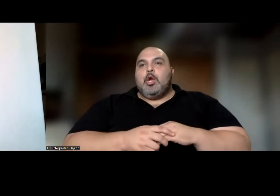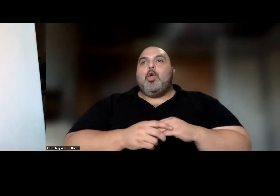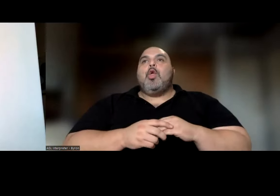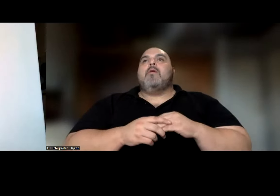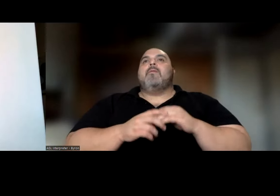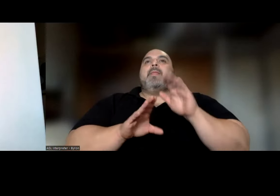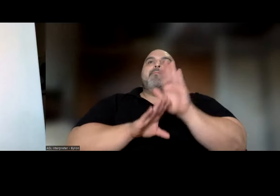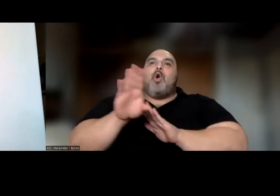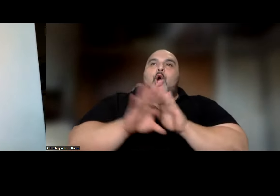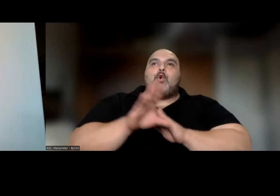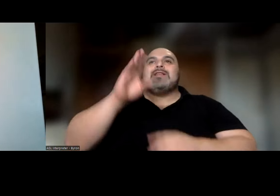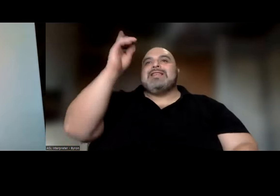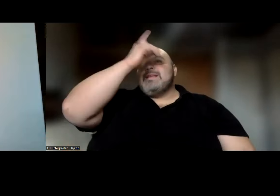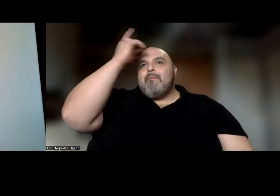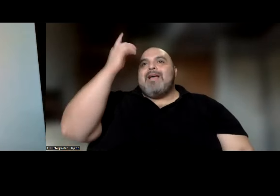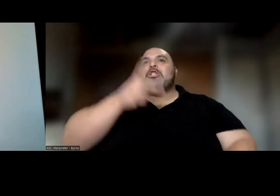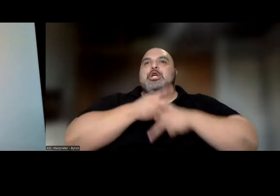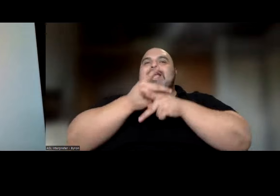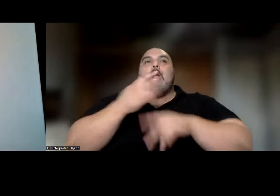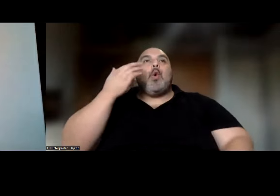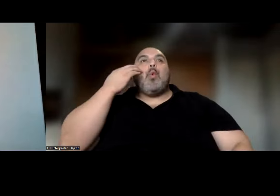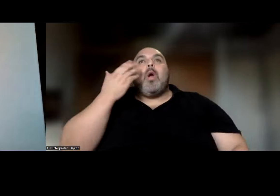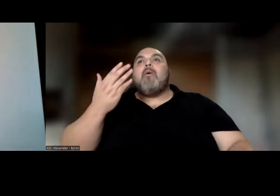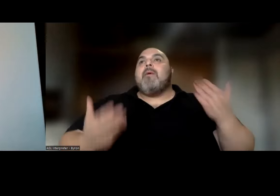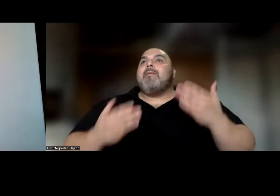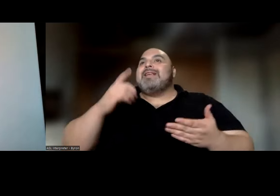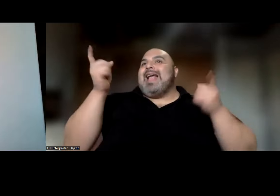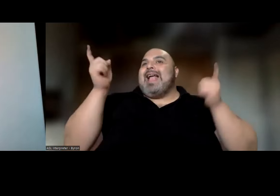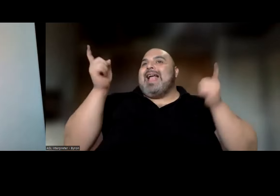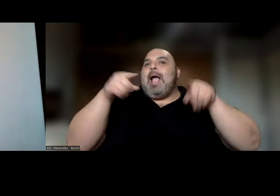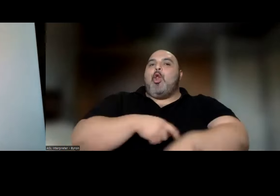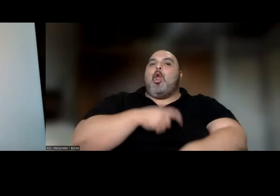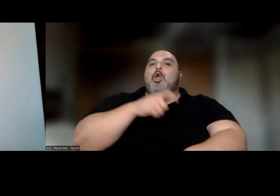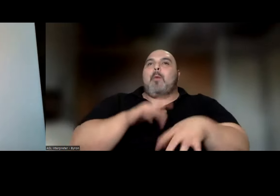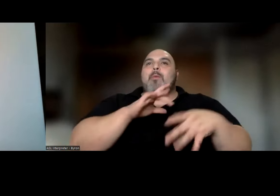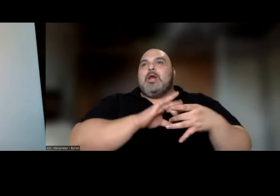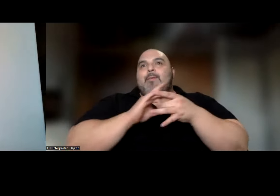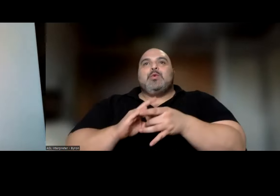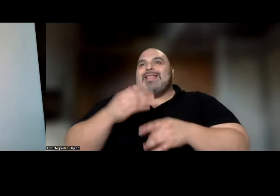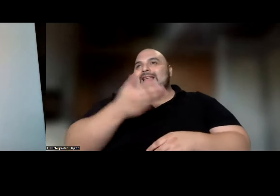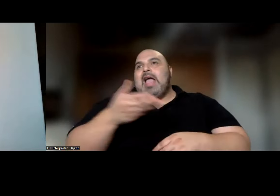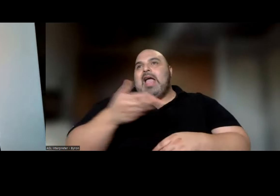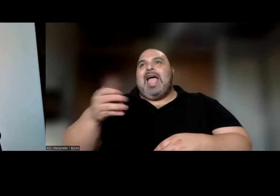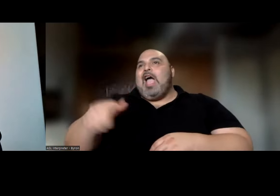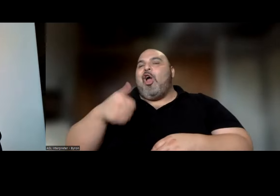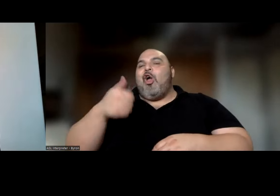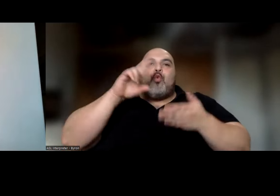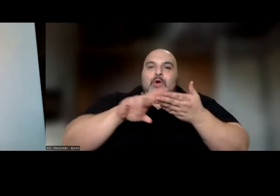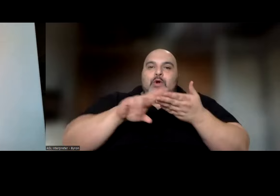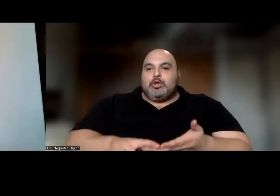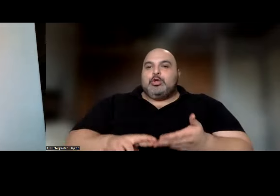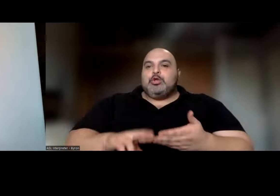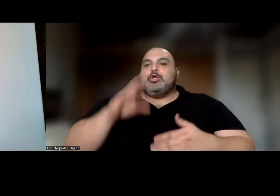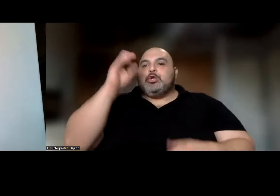in Dementia Care Aware and what may need to happen long-term and connections between that and the other research,